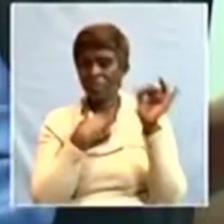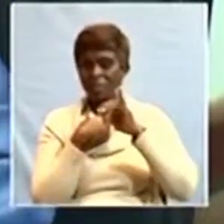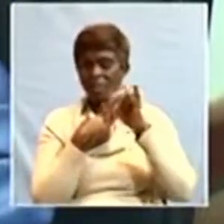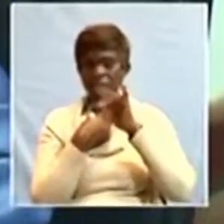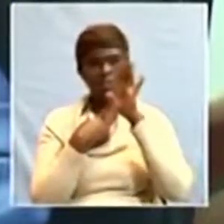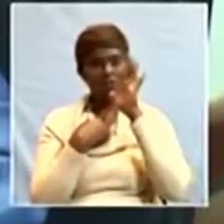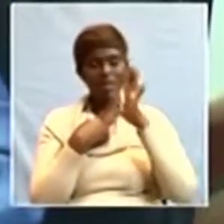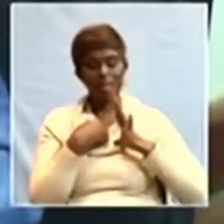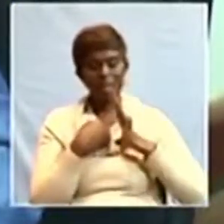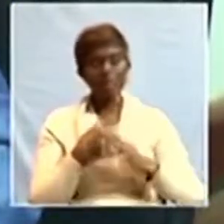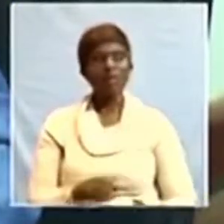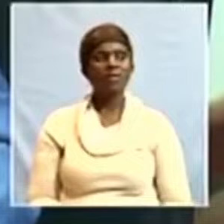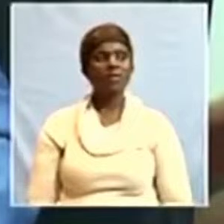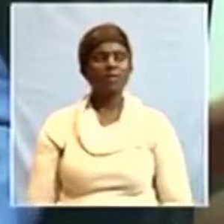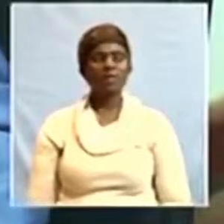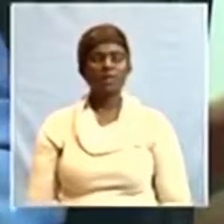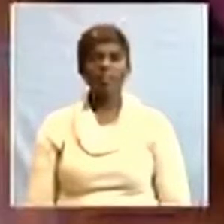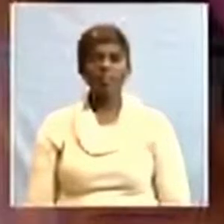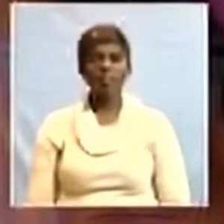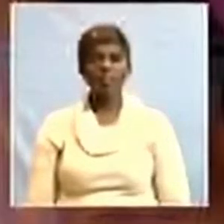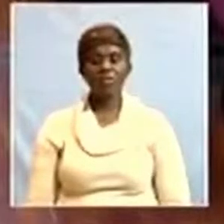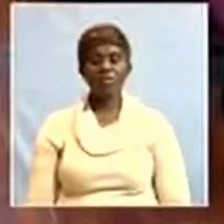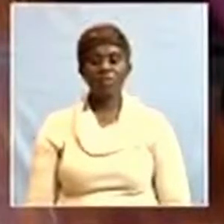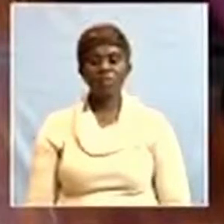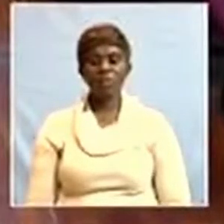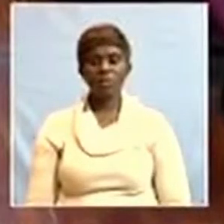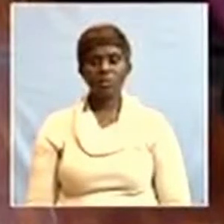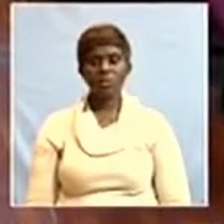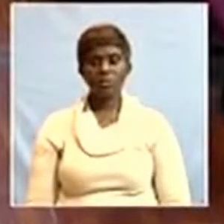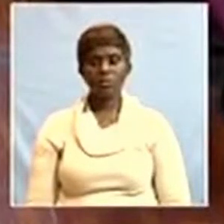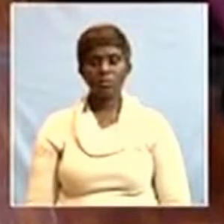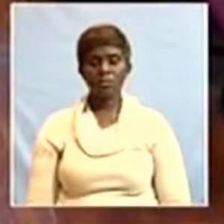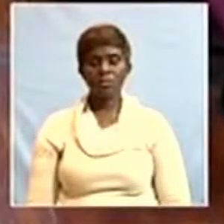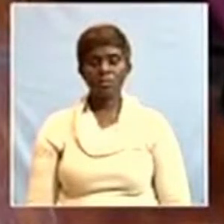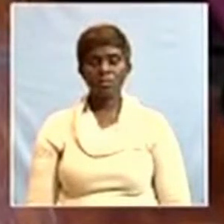madam. I thought the PS was the one in charge.